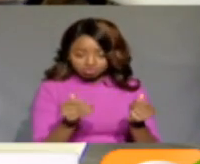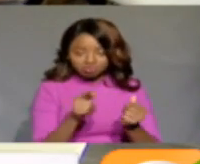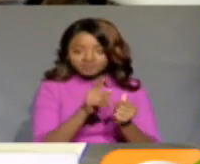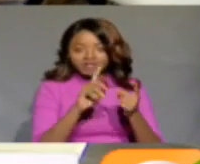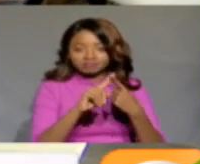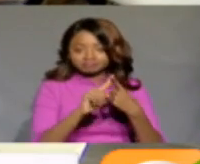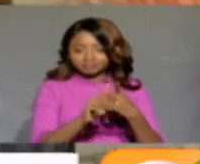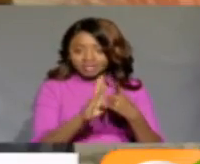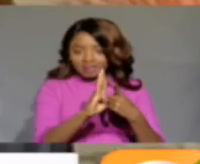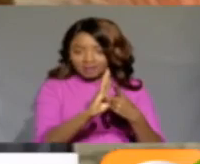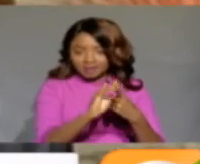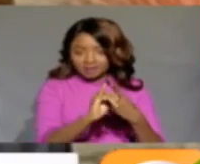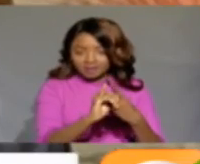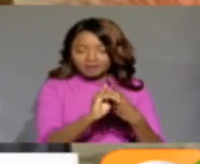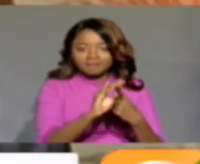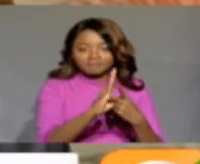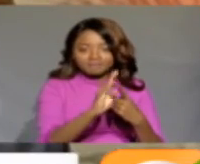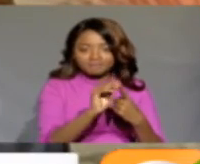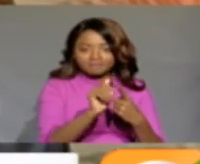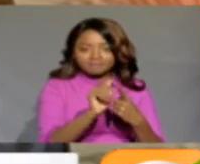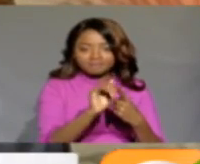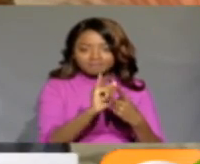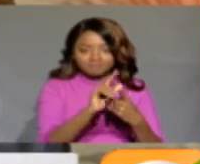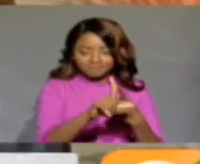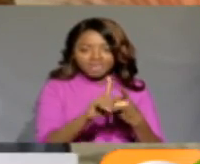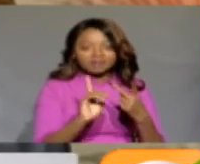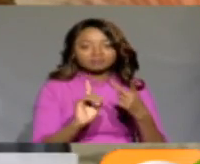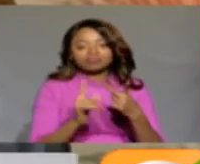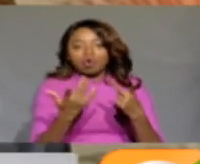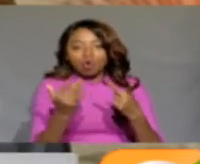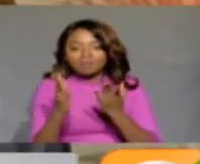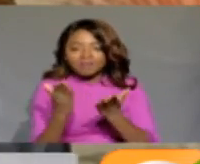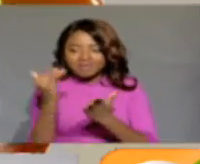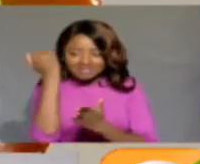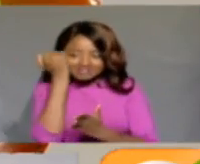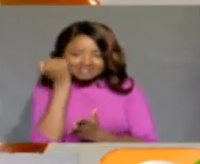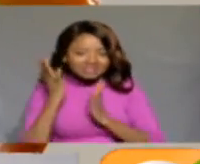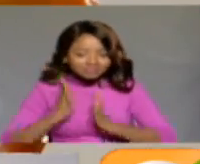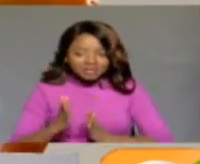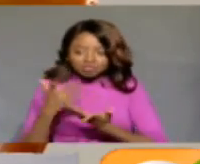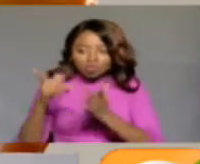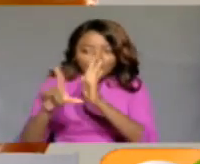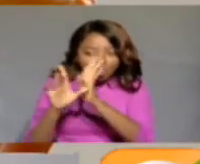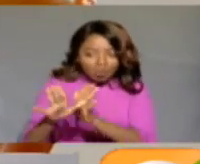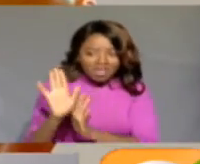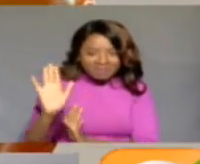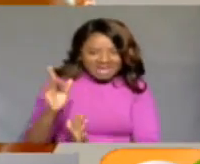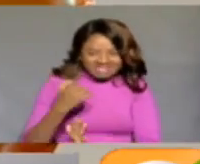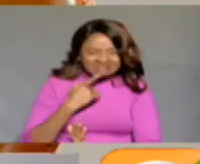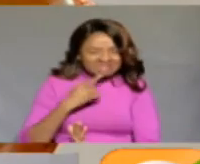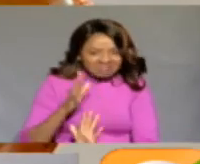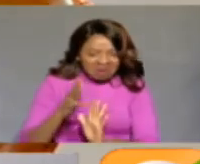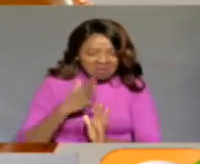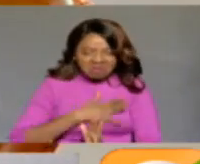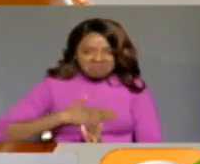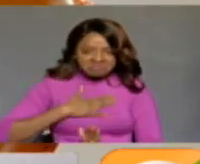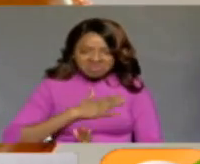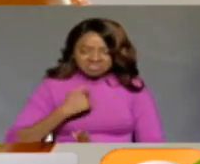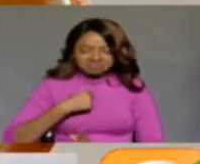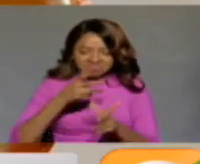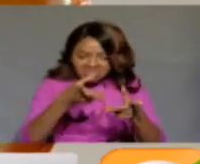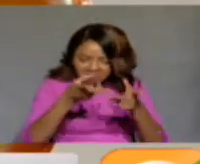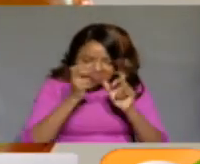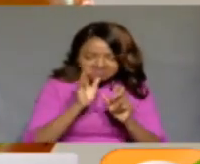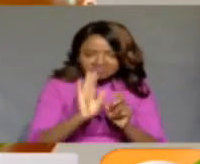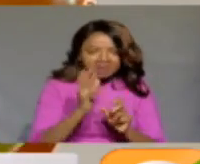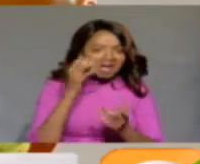issue or recusal of magistrates. I think these are matters for the discretion of a judge, yeah, or a magistrate, and I